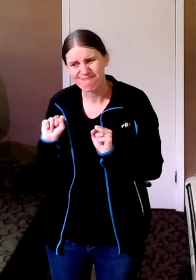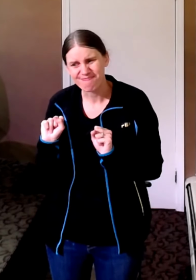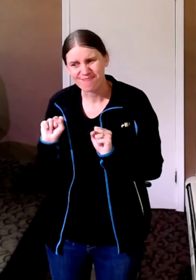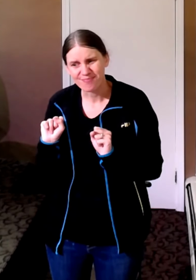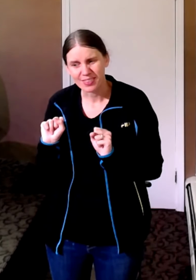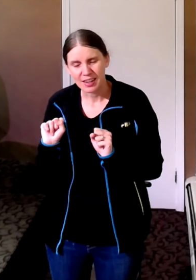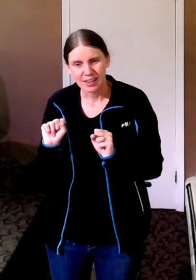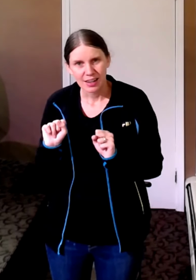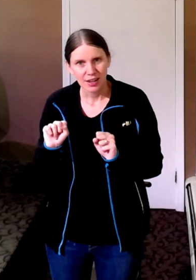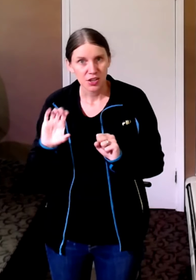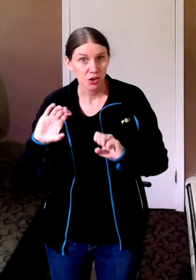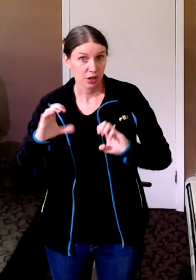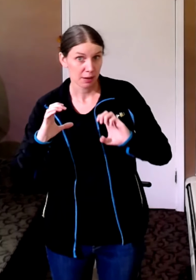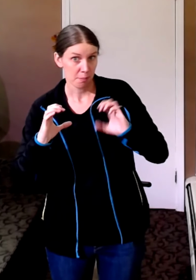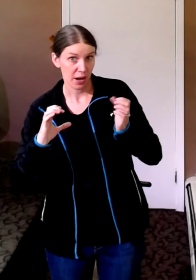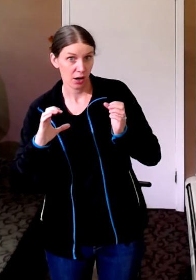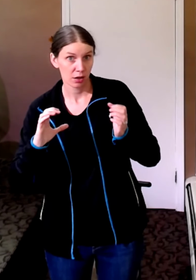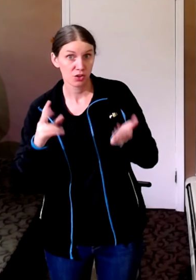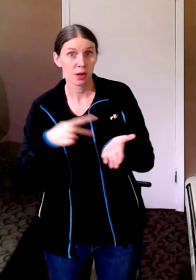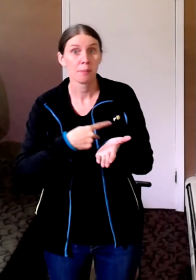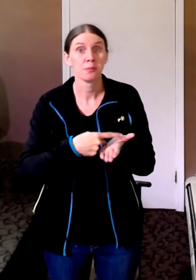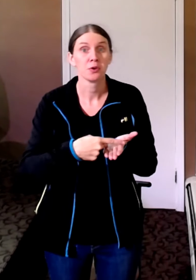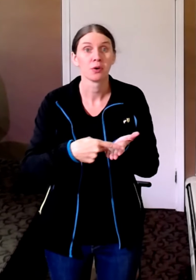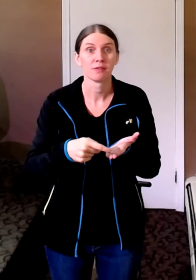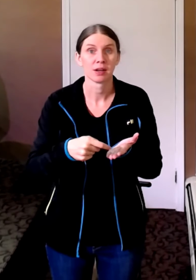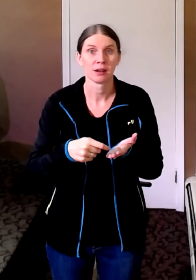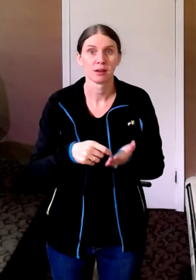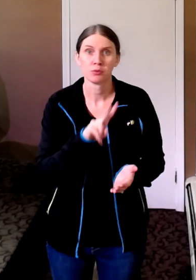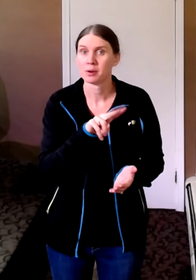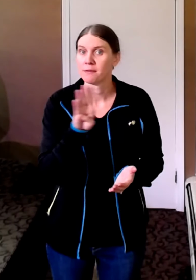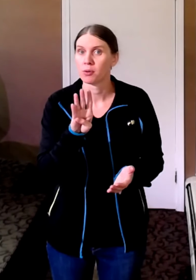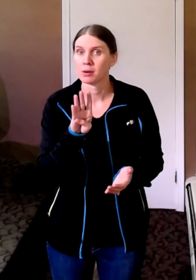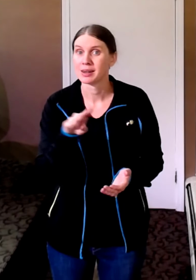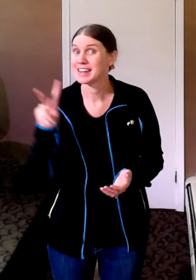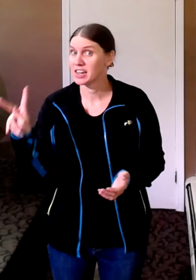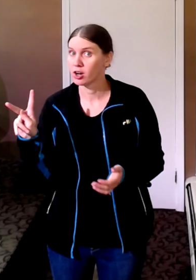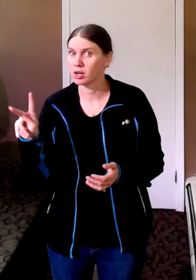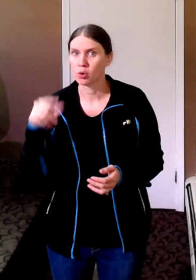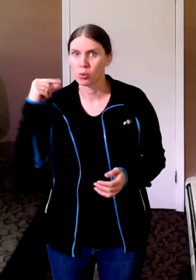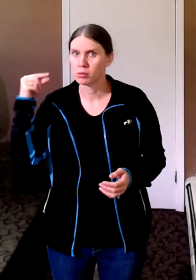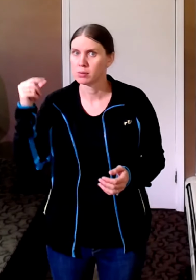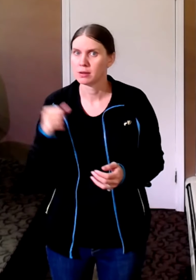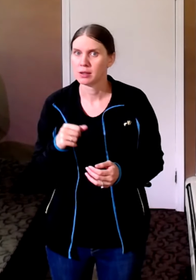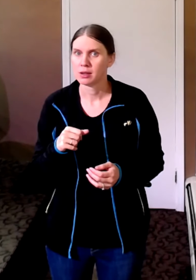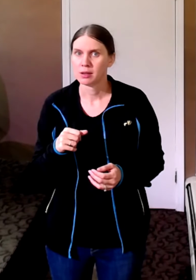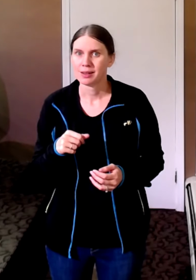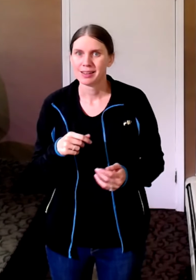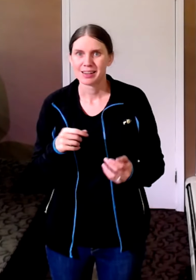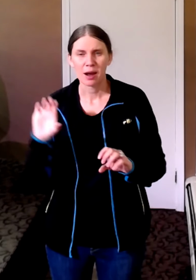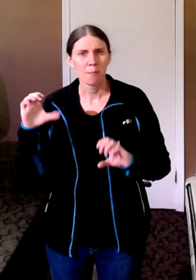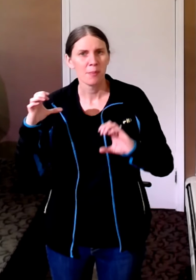And then you look at it when it's been purified, you know, even like a 24 karat gold. And it